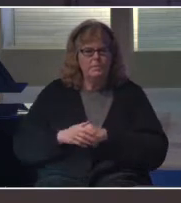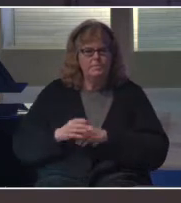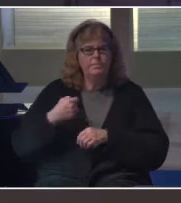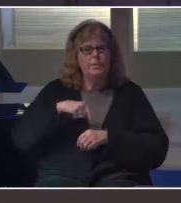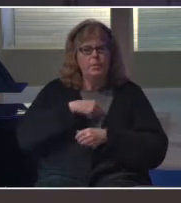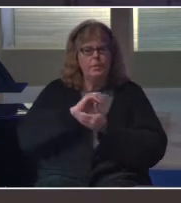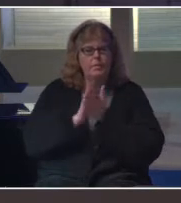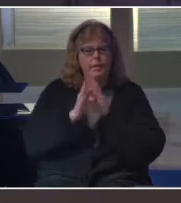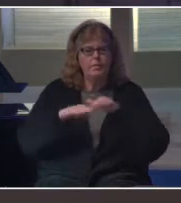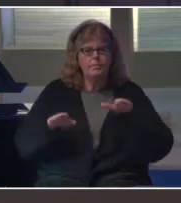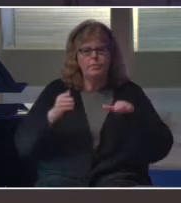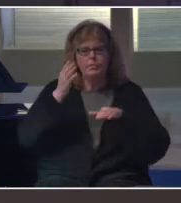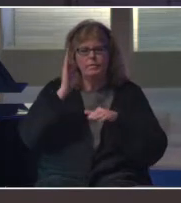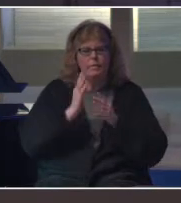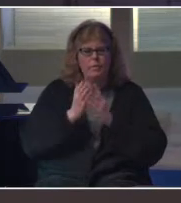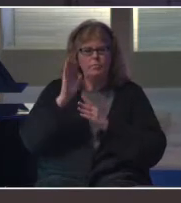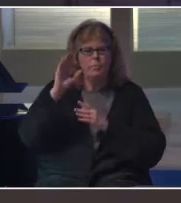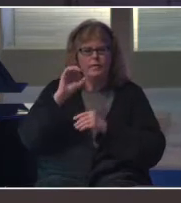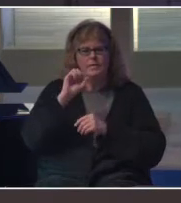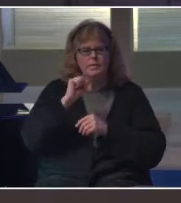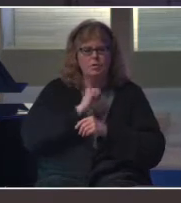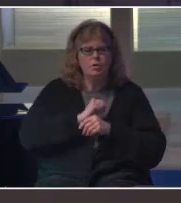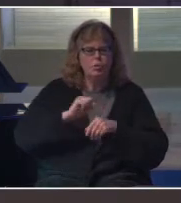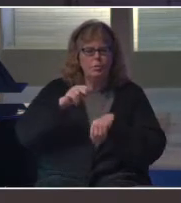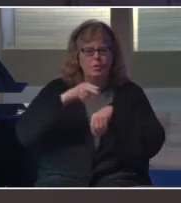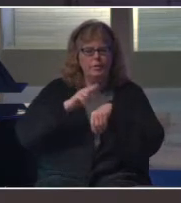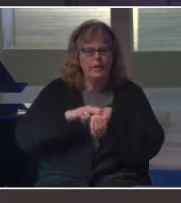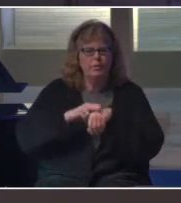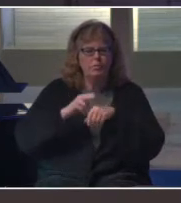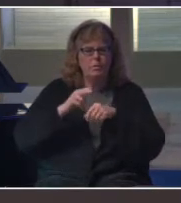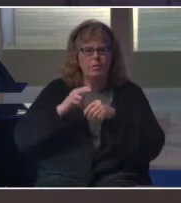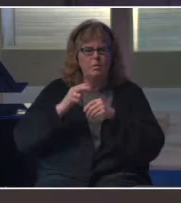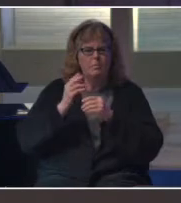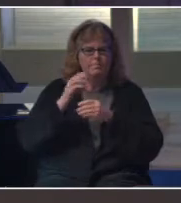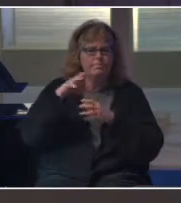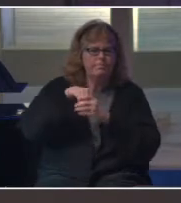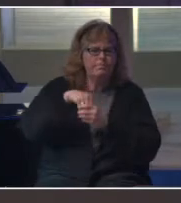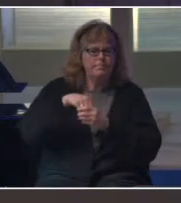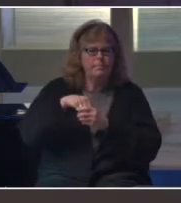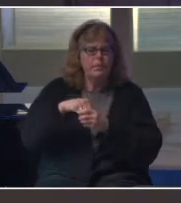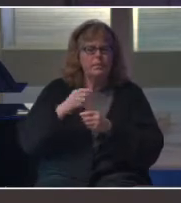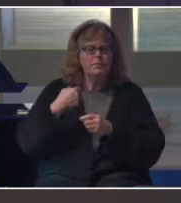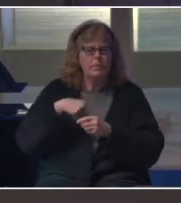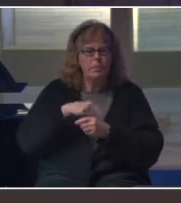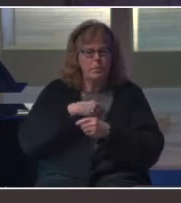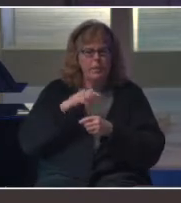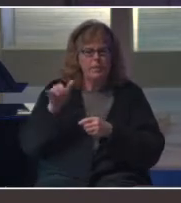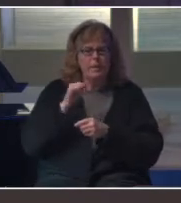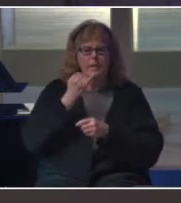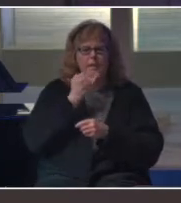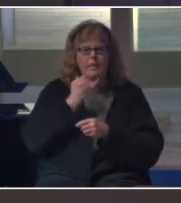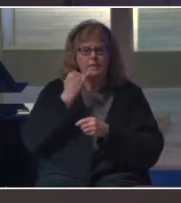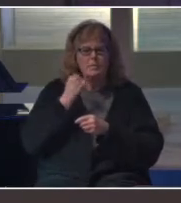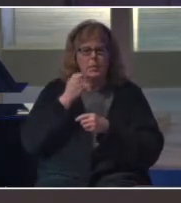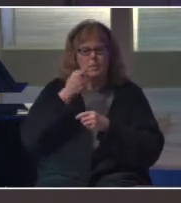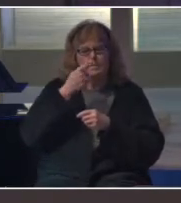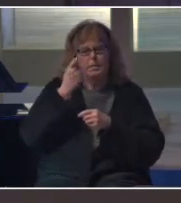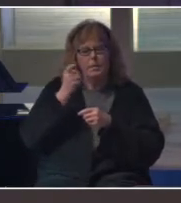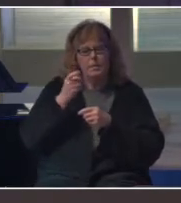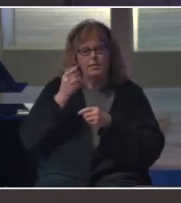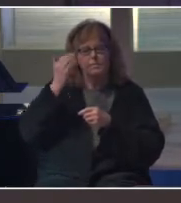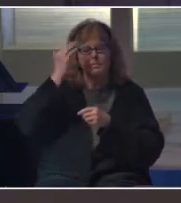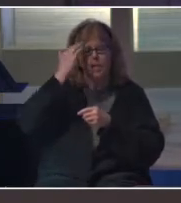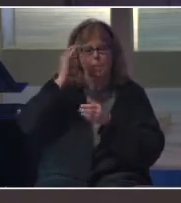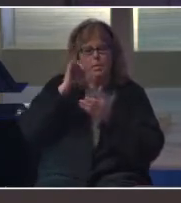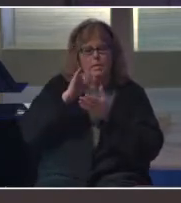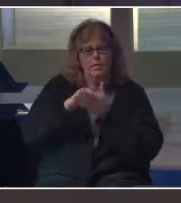became children of God through his supernatural intervention. So we, like Israel, as a result of knowing